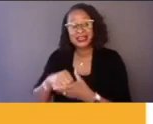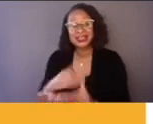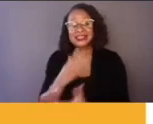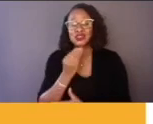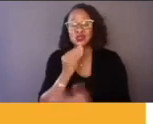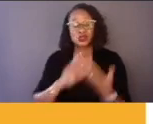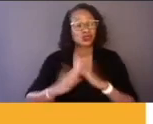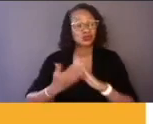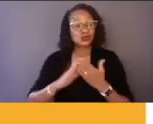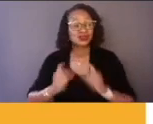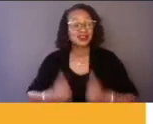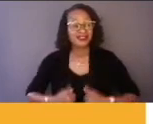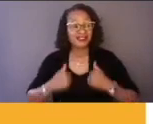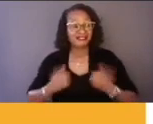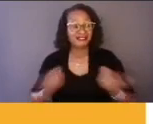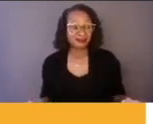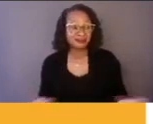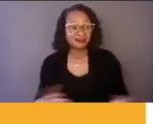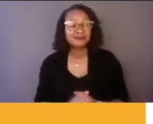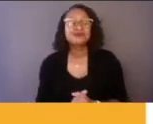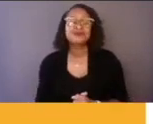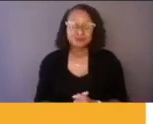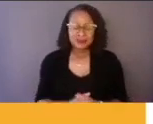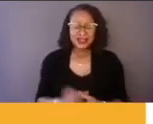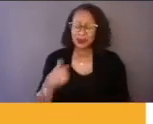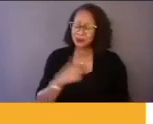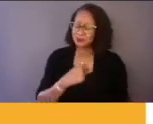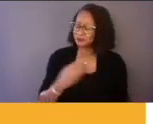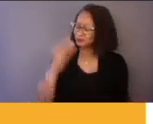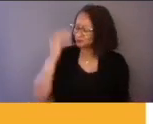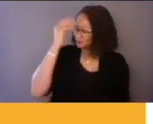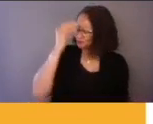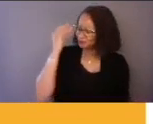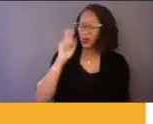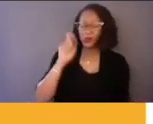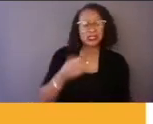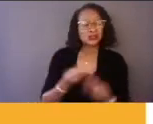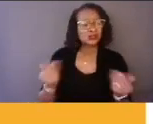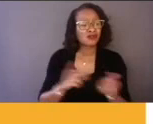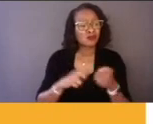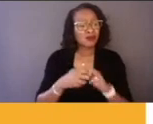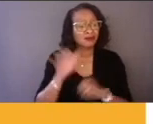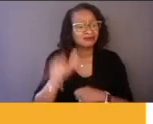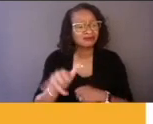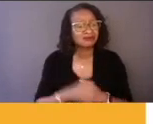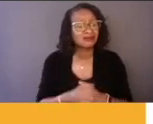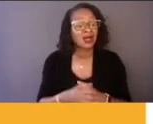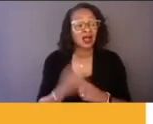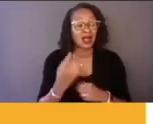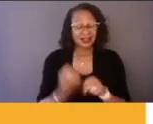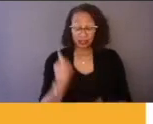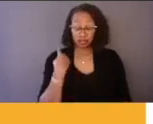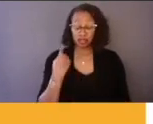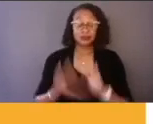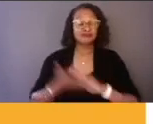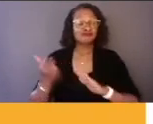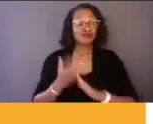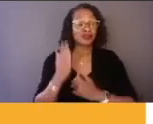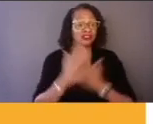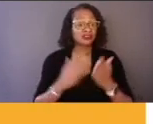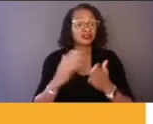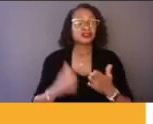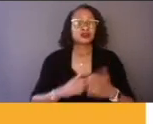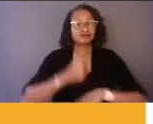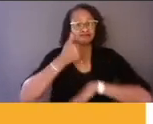life. And so we sort of said we need to solve that problem. And a year ago, we ran a series to help equip